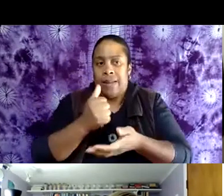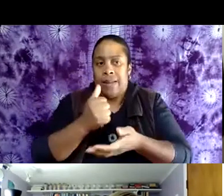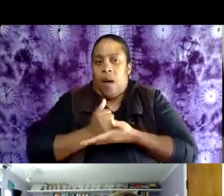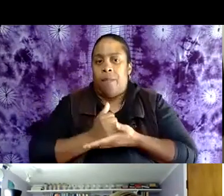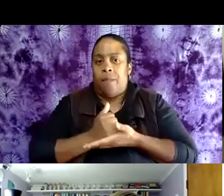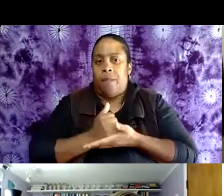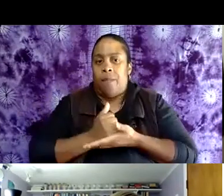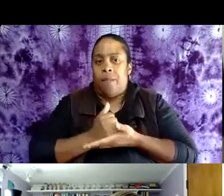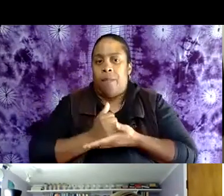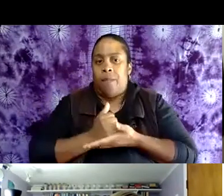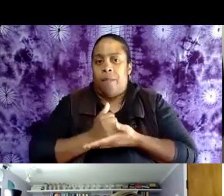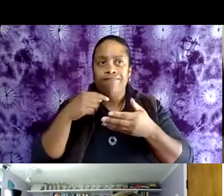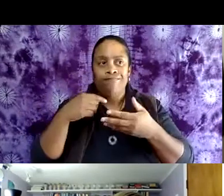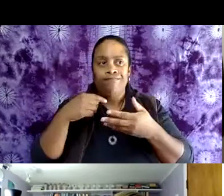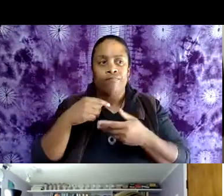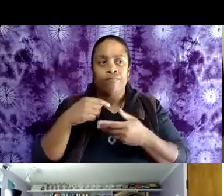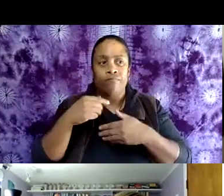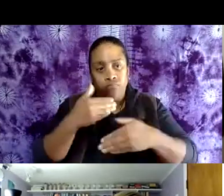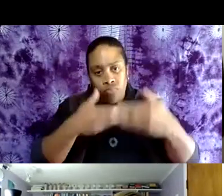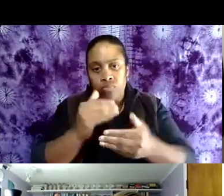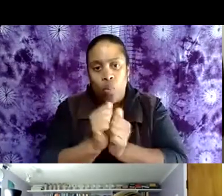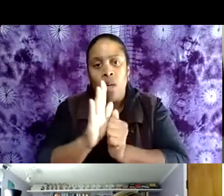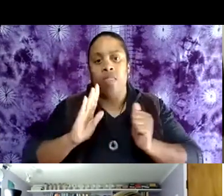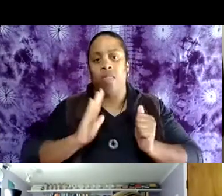all of you this evening. Thank you.